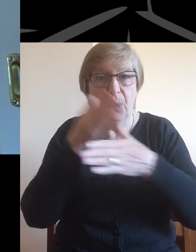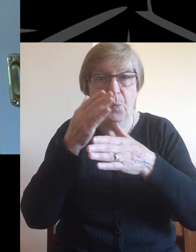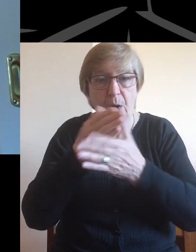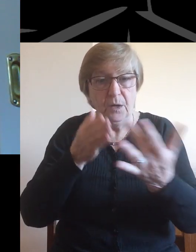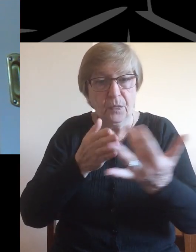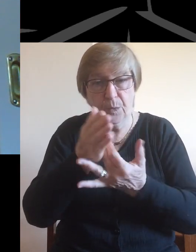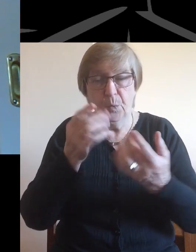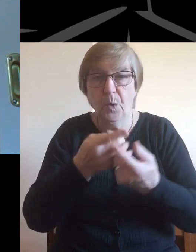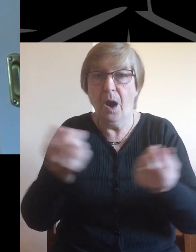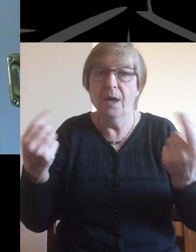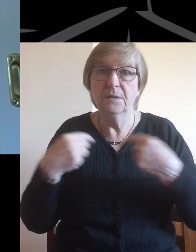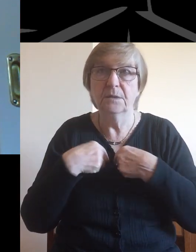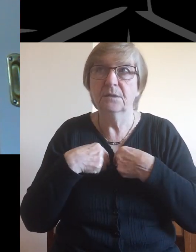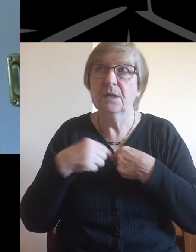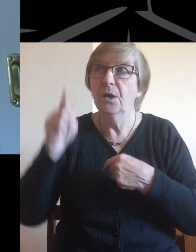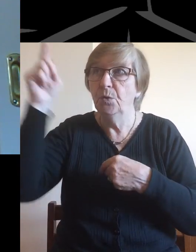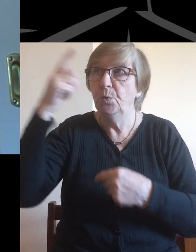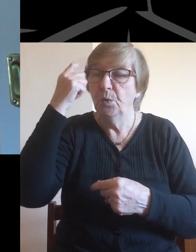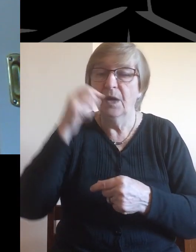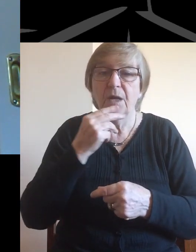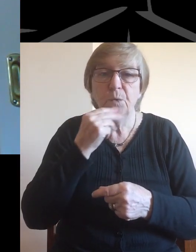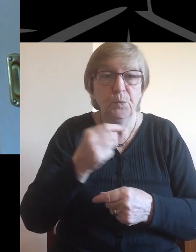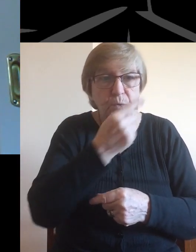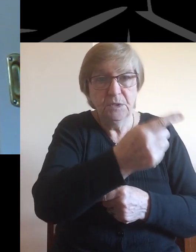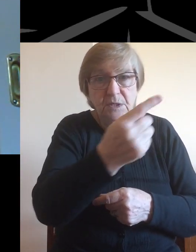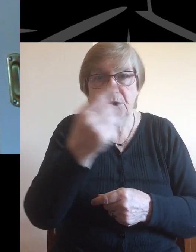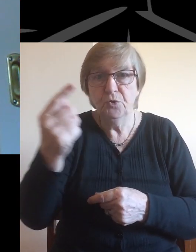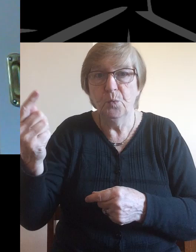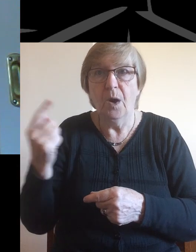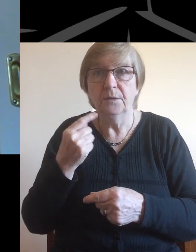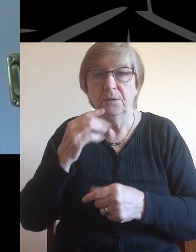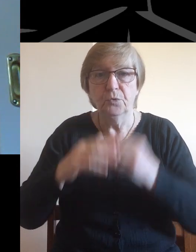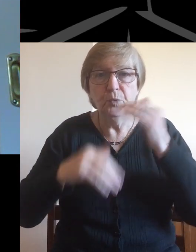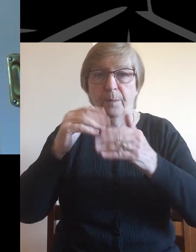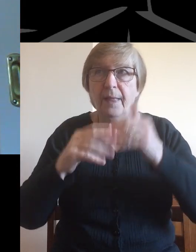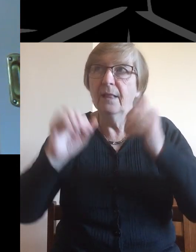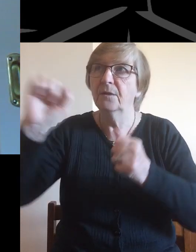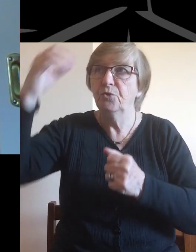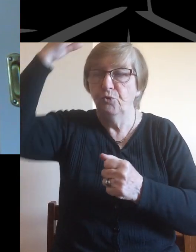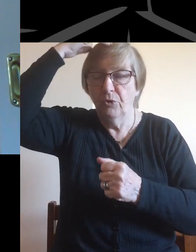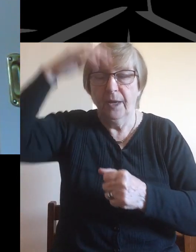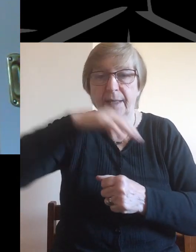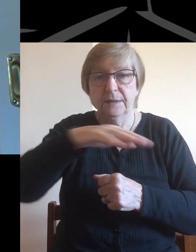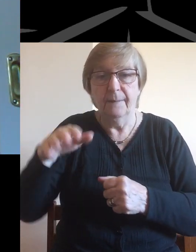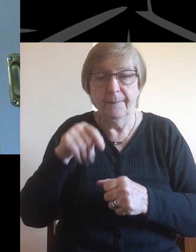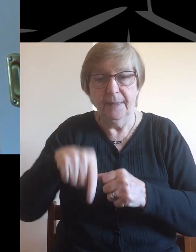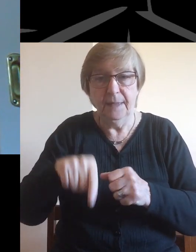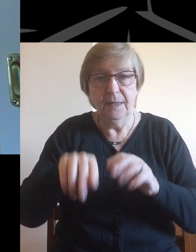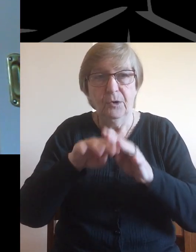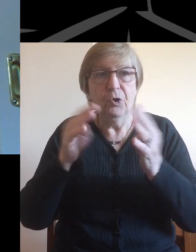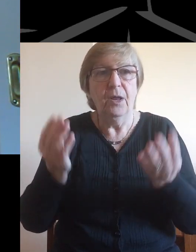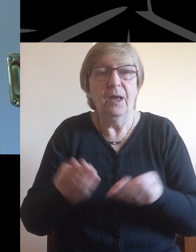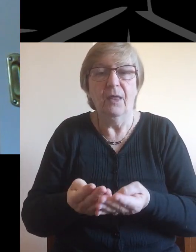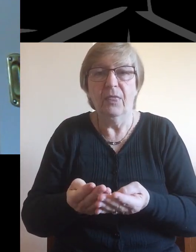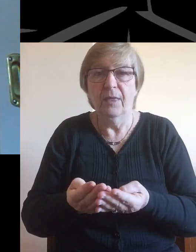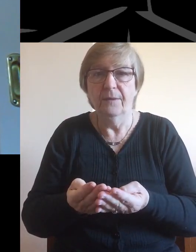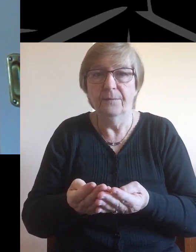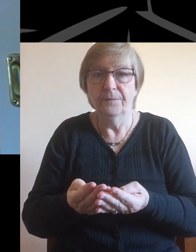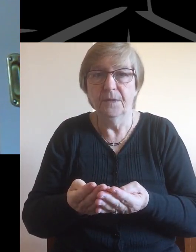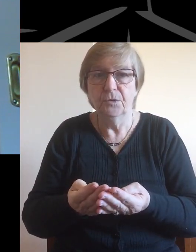us so that you can use each one of us as tools to build up your kingdom here on earth, so